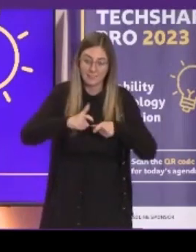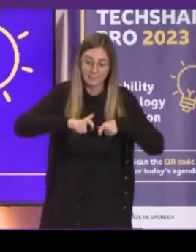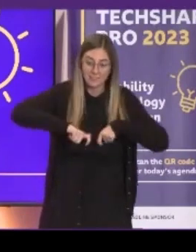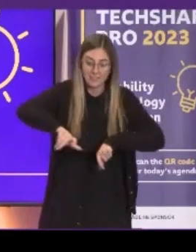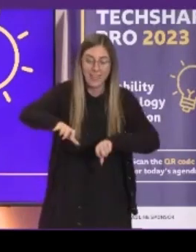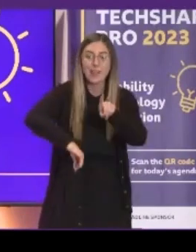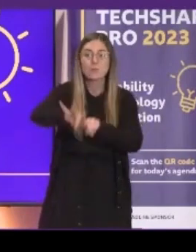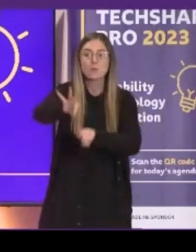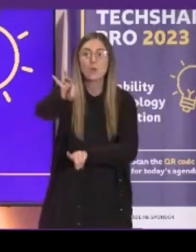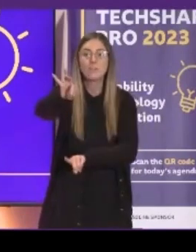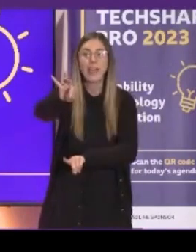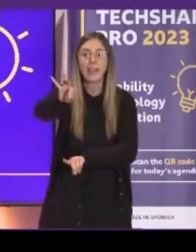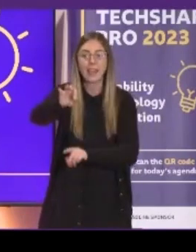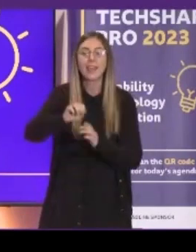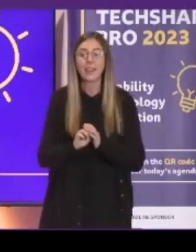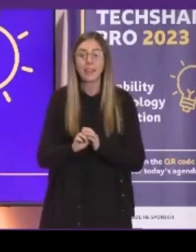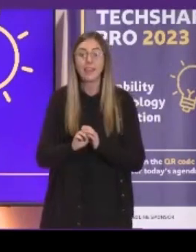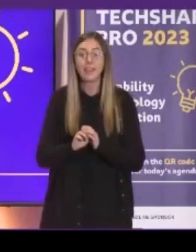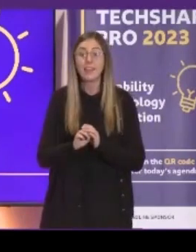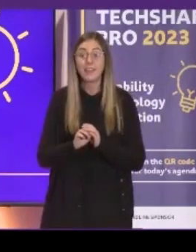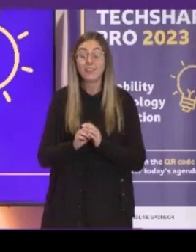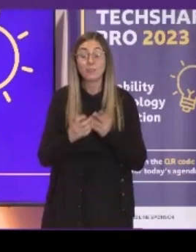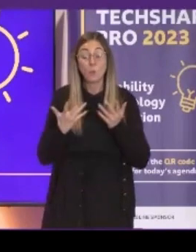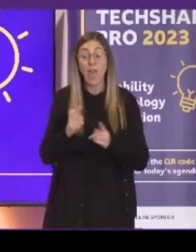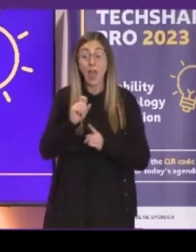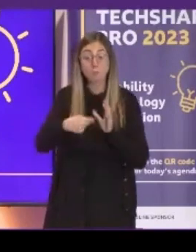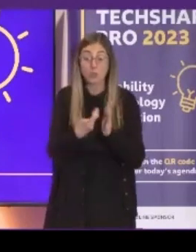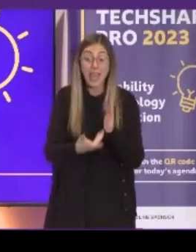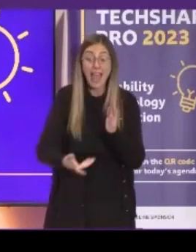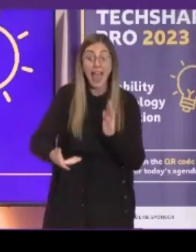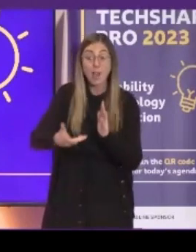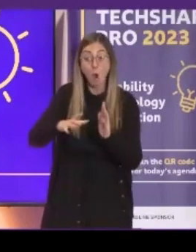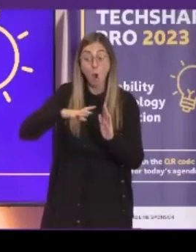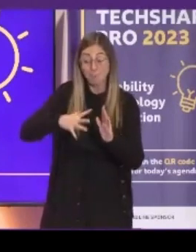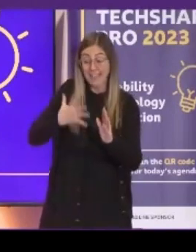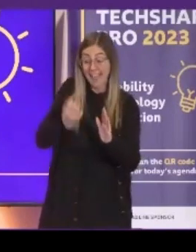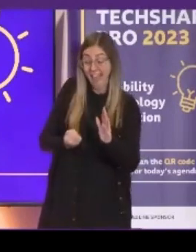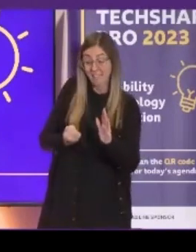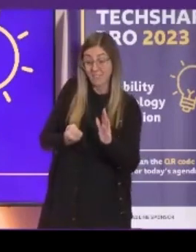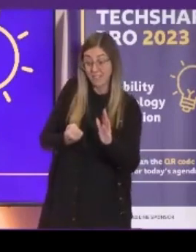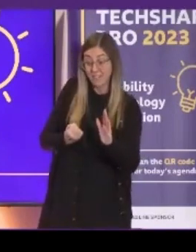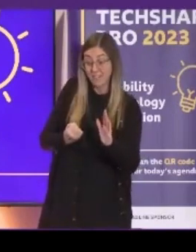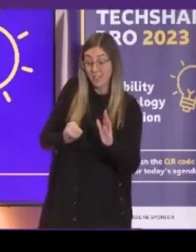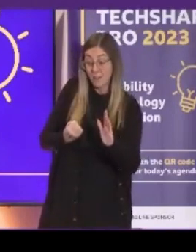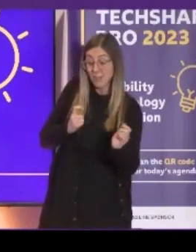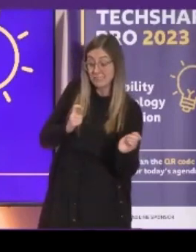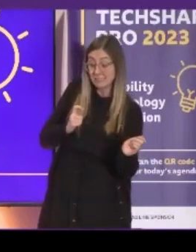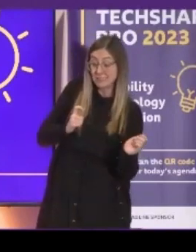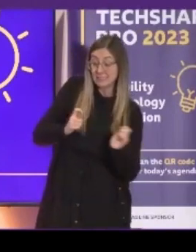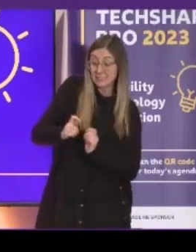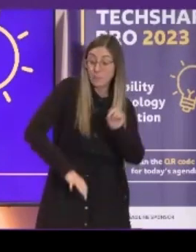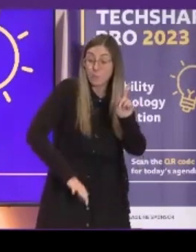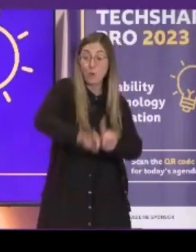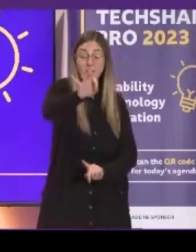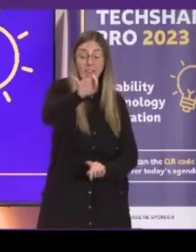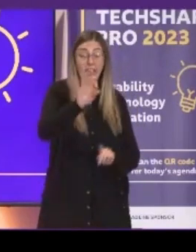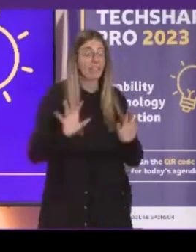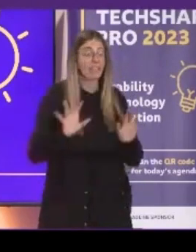improvement. So everything we do in each project now is about adding to what's already there and taking it further forward.